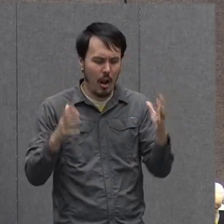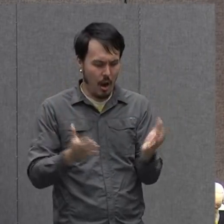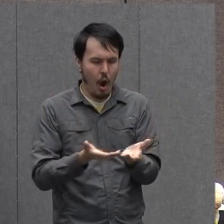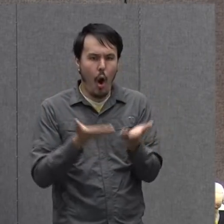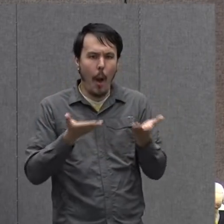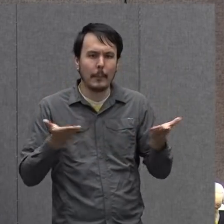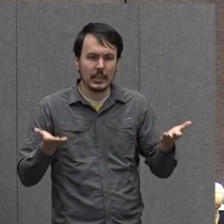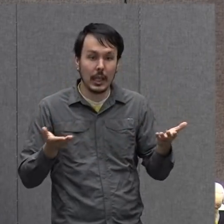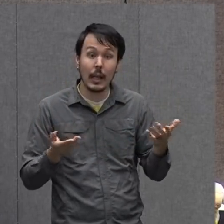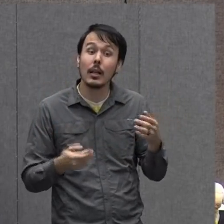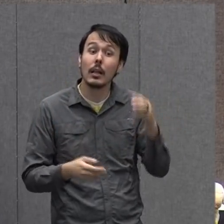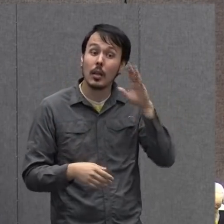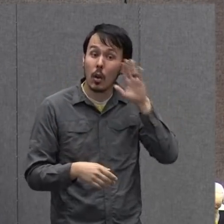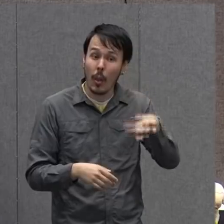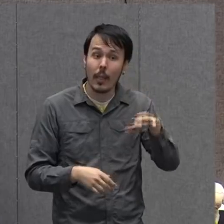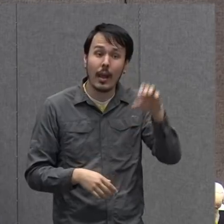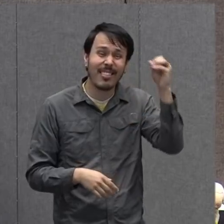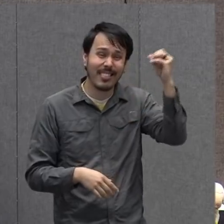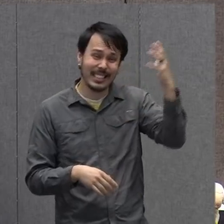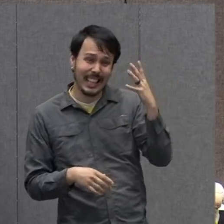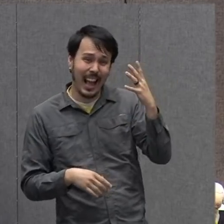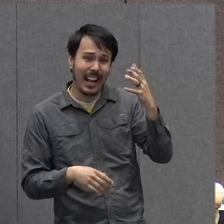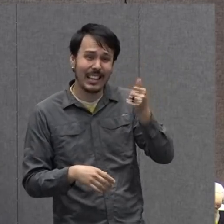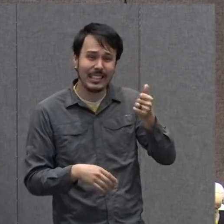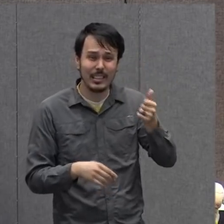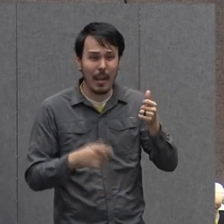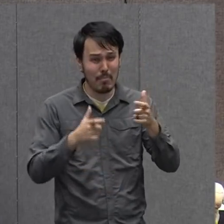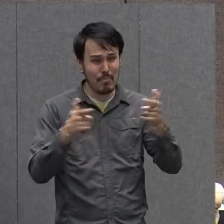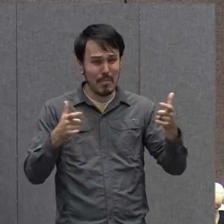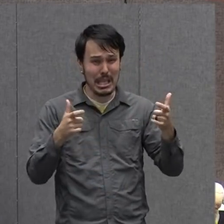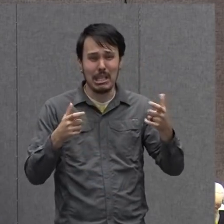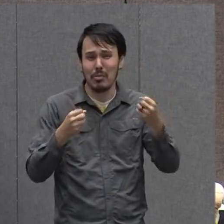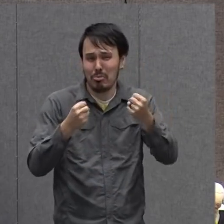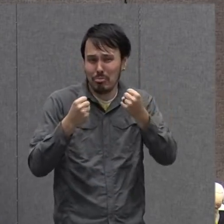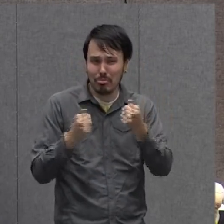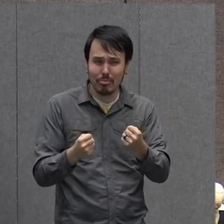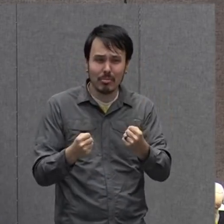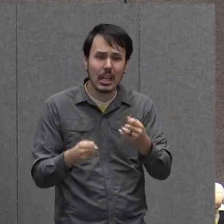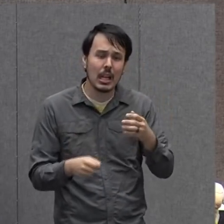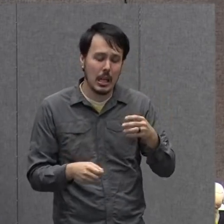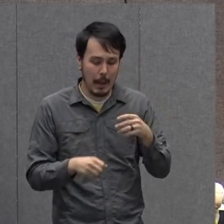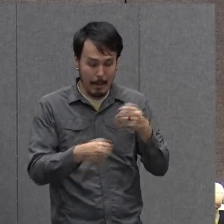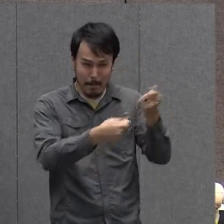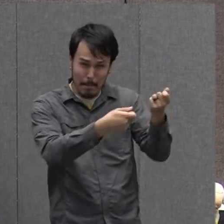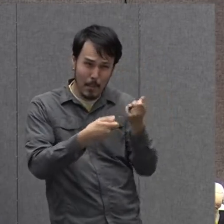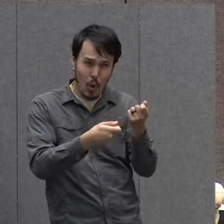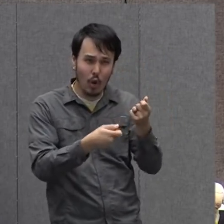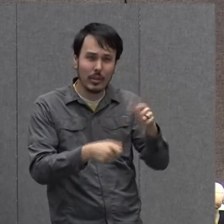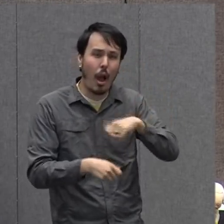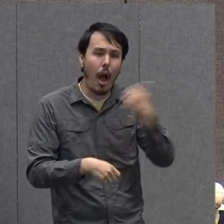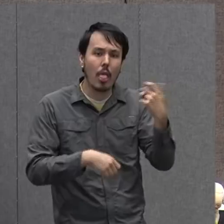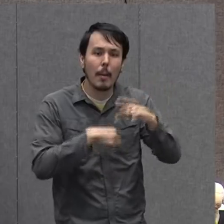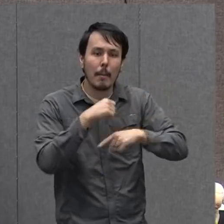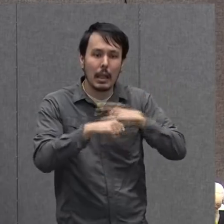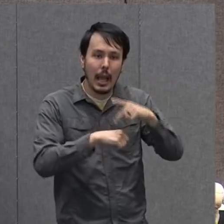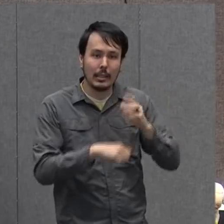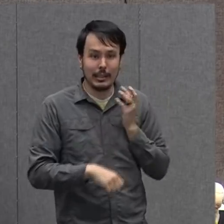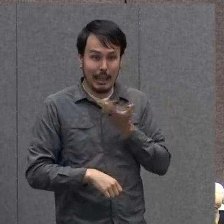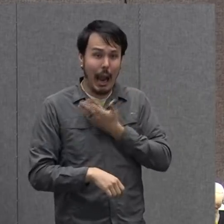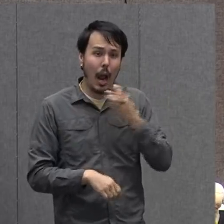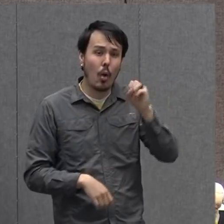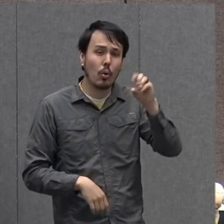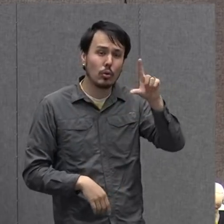same here on Earth and on the moon, on Mars, in space? How about a what-if question?